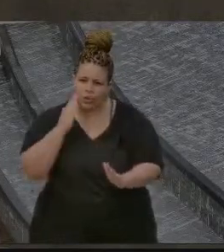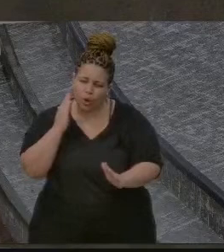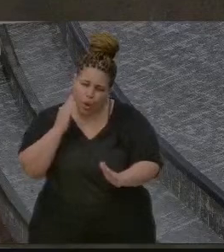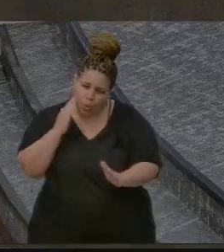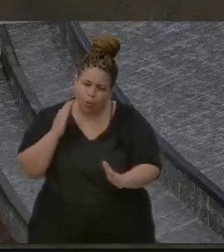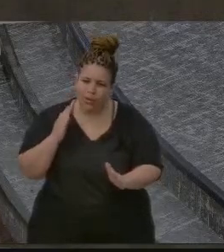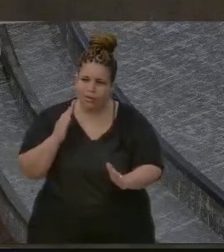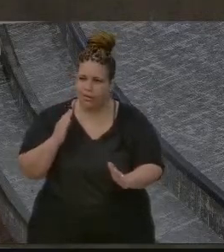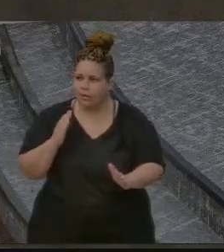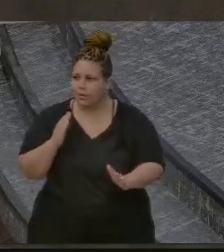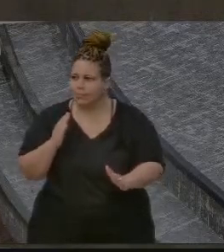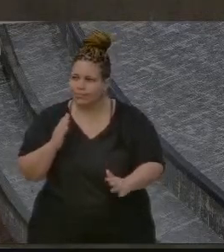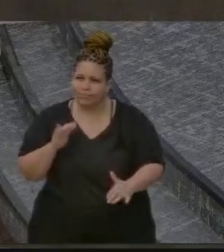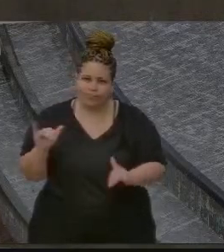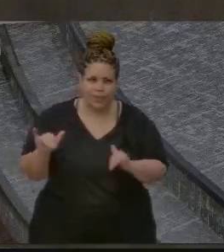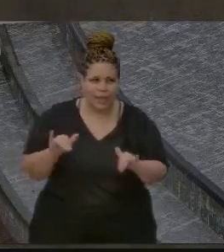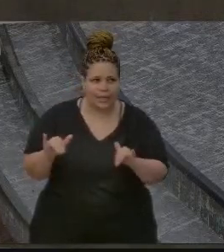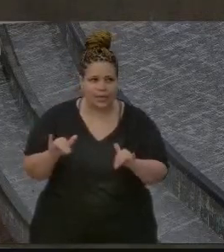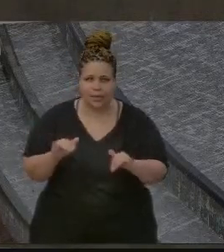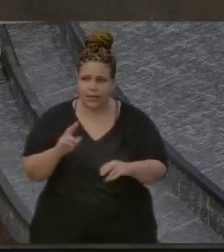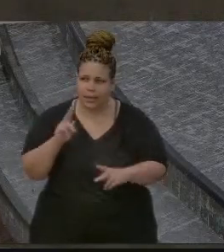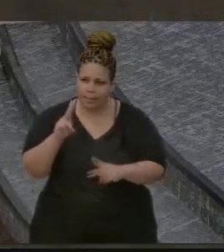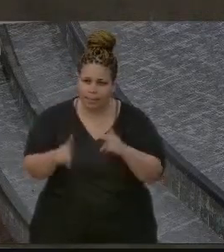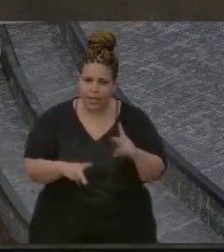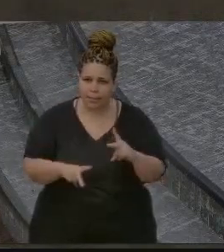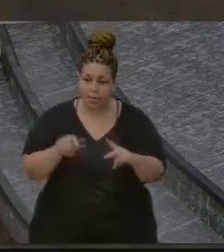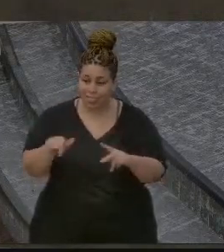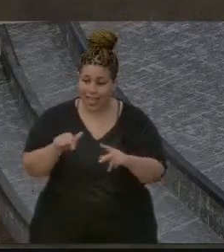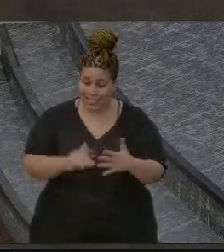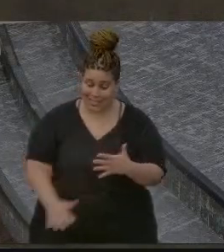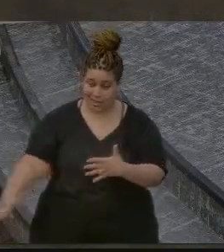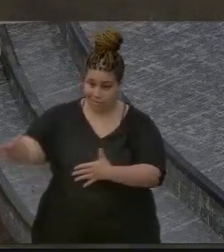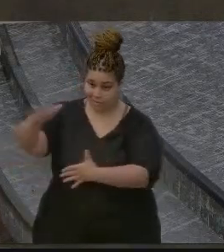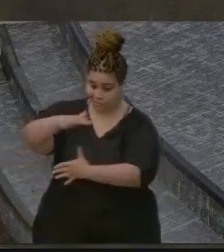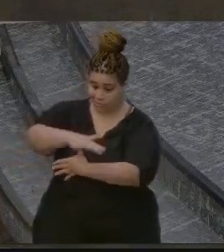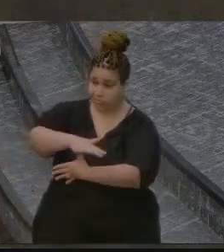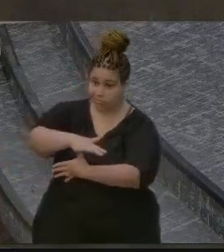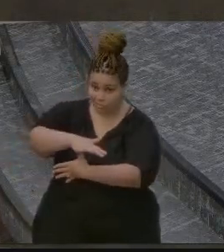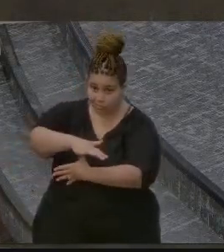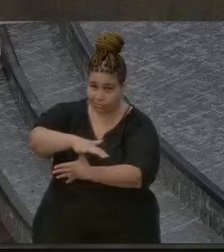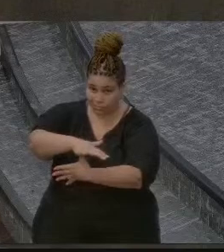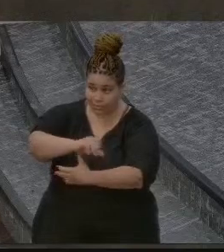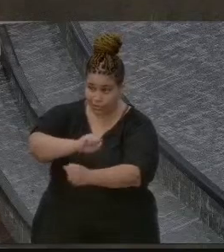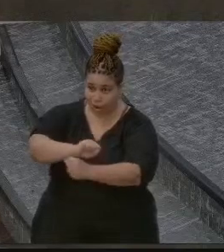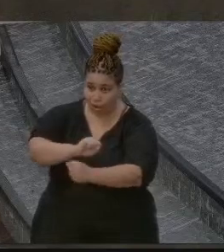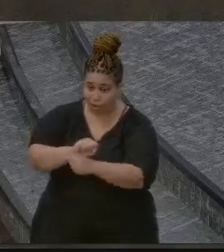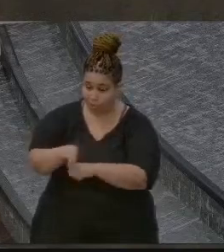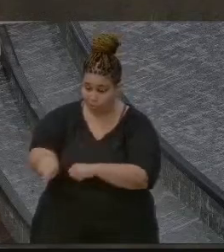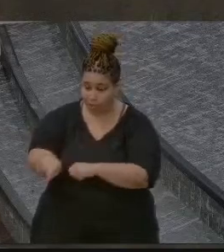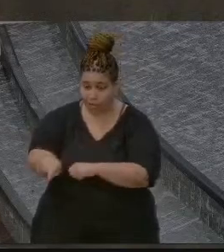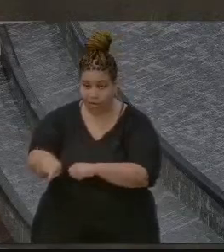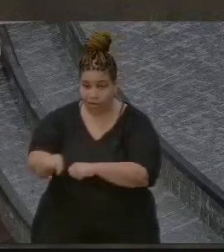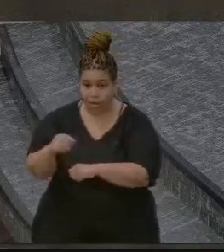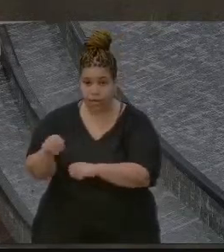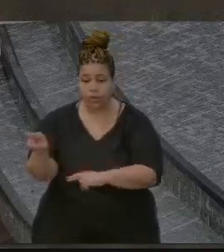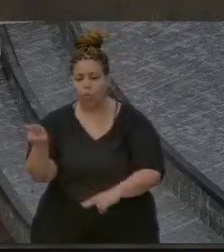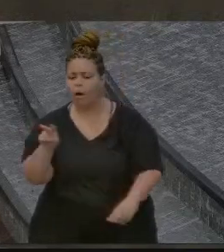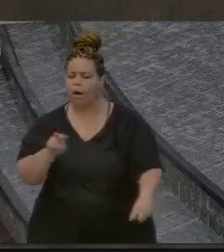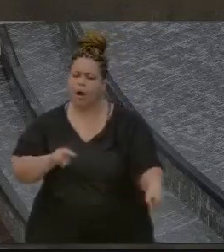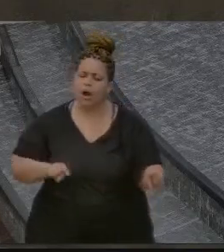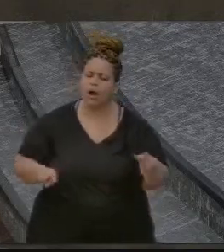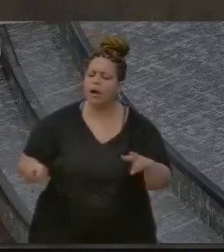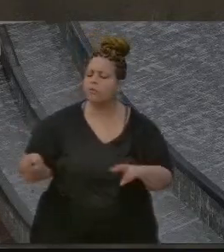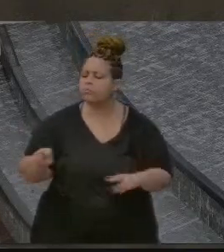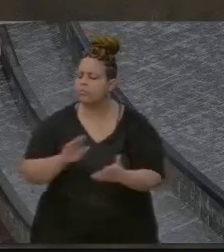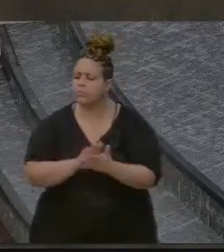people who are, basically that is their primary job, you know, to watch schools, and, you know,